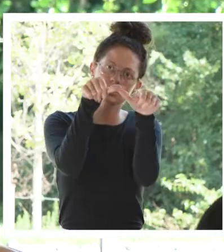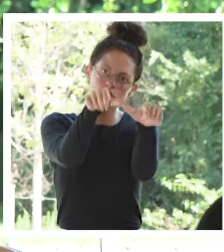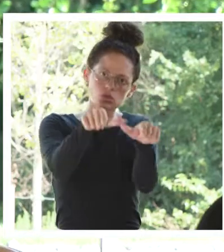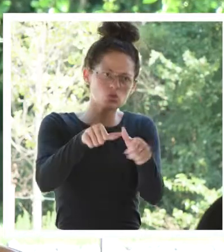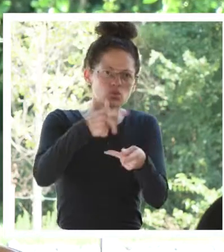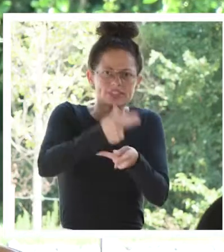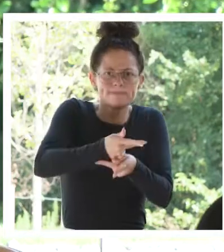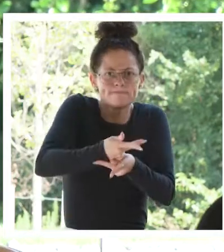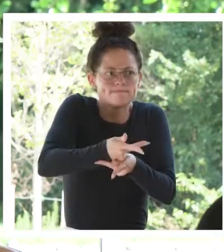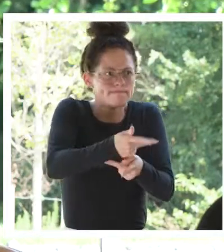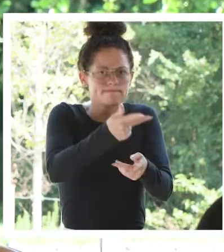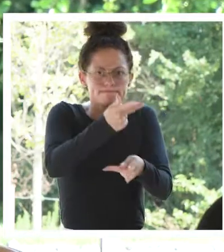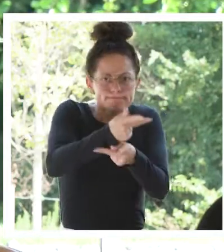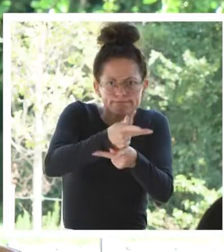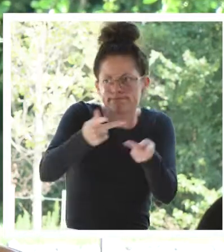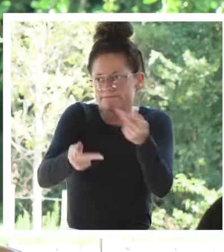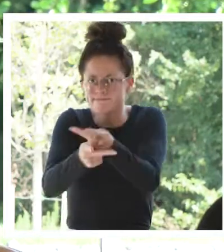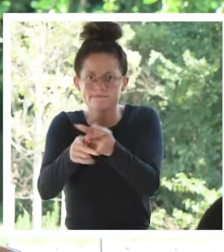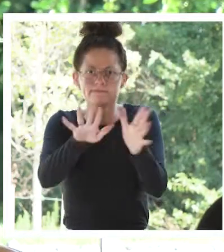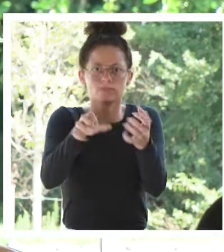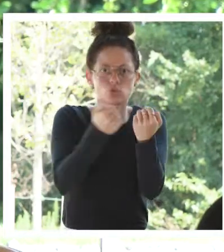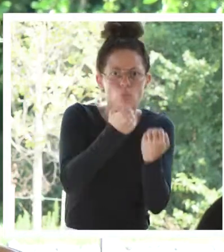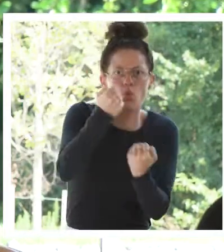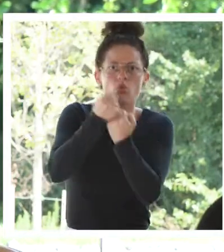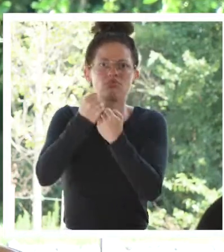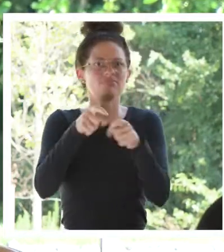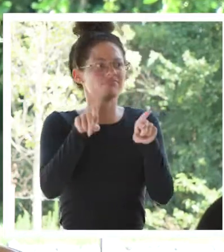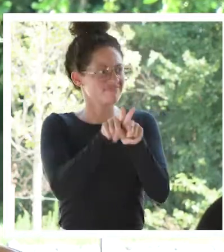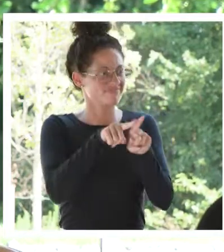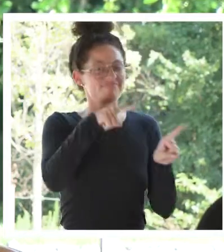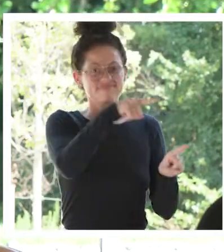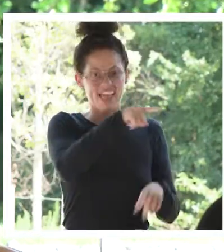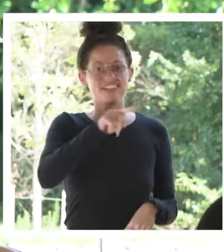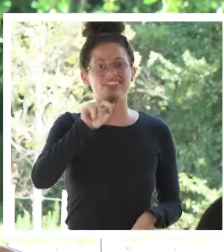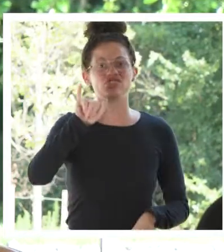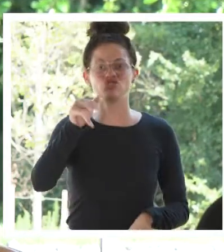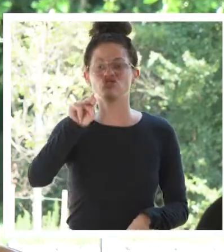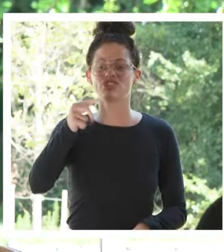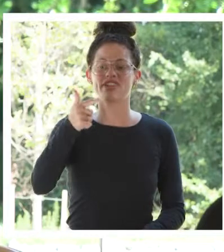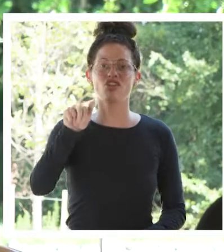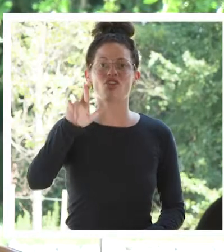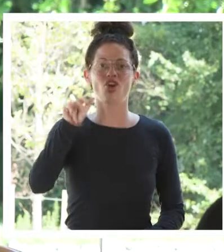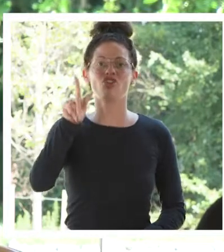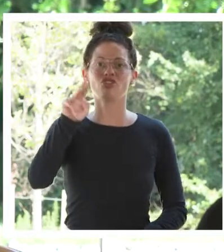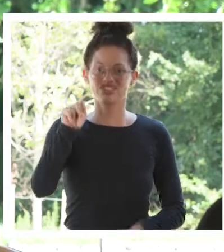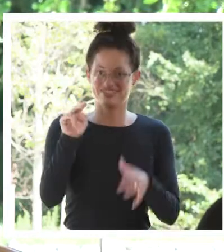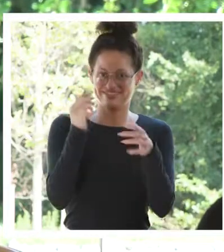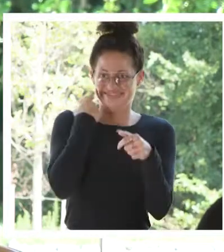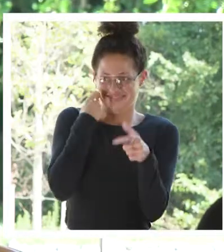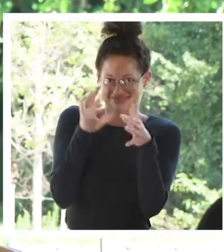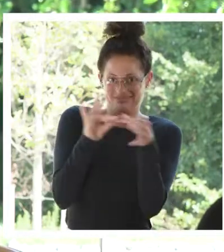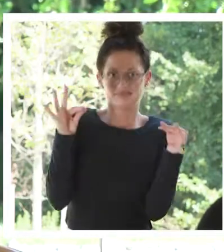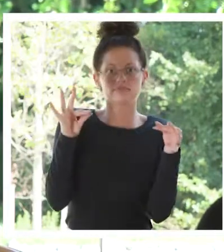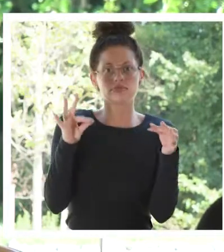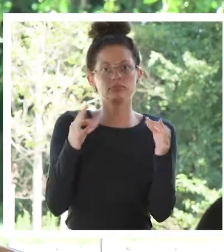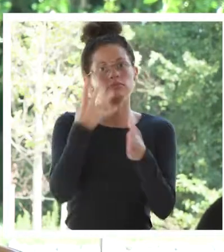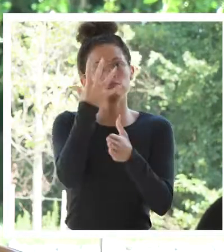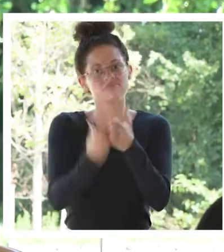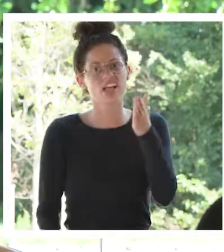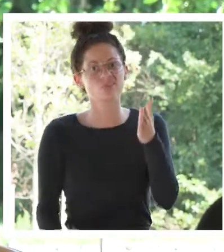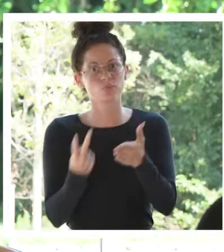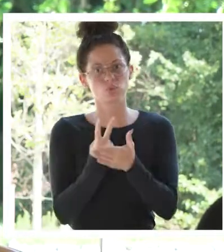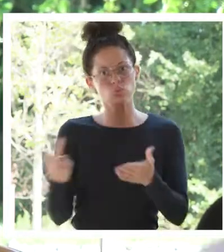As county executive said, we lost a life in this community just recently. And there are people who still suffer